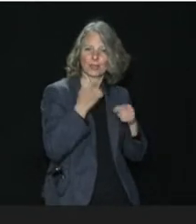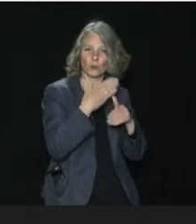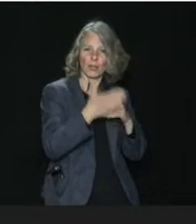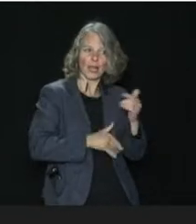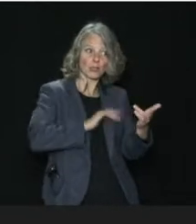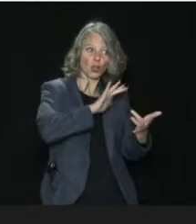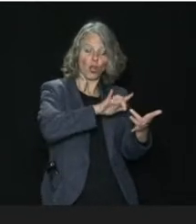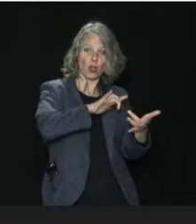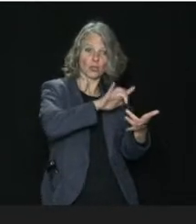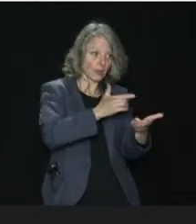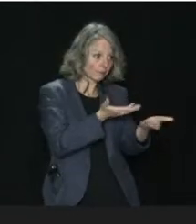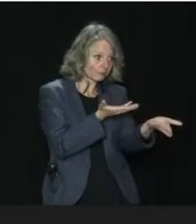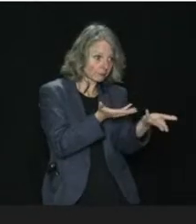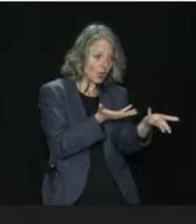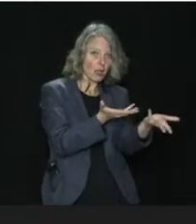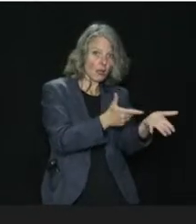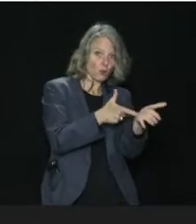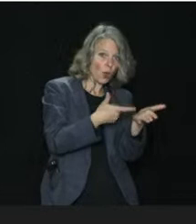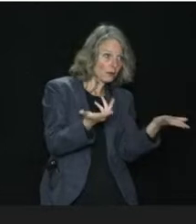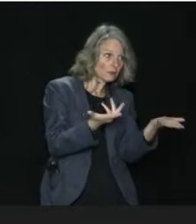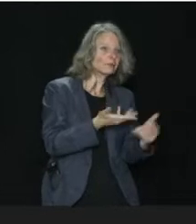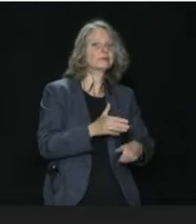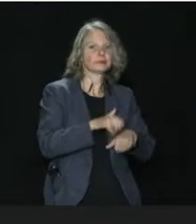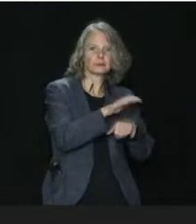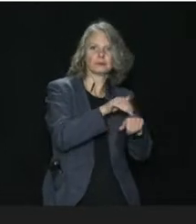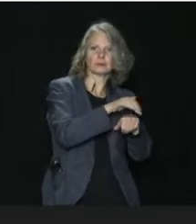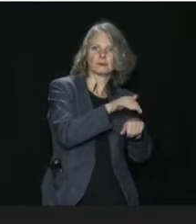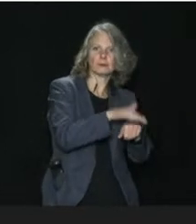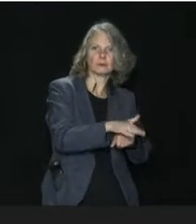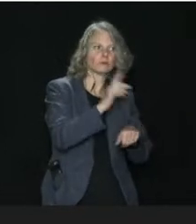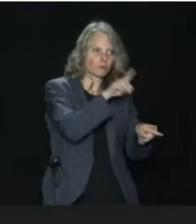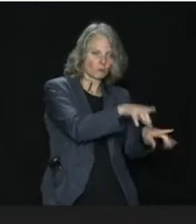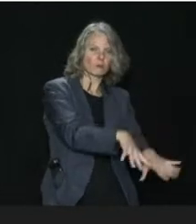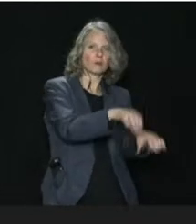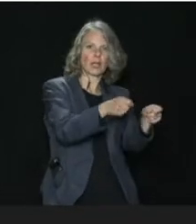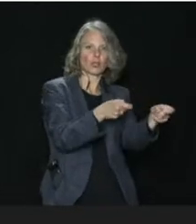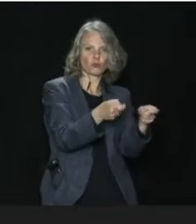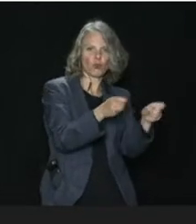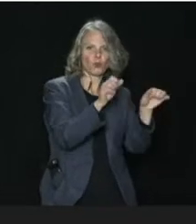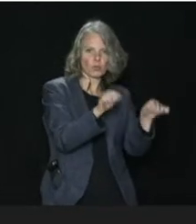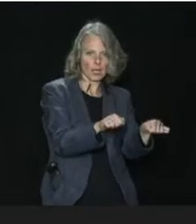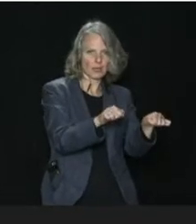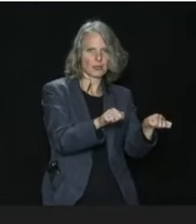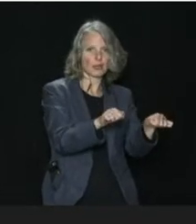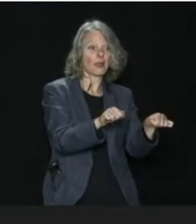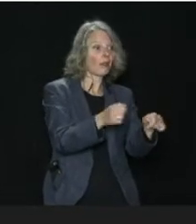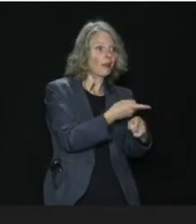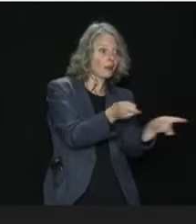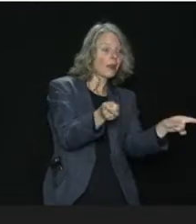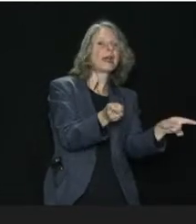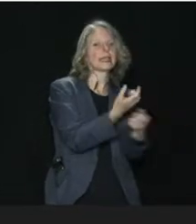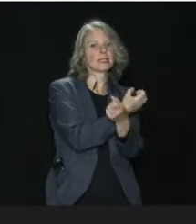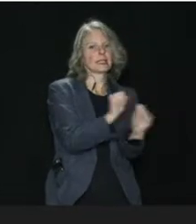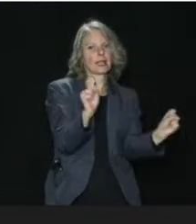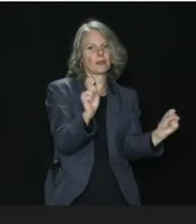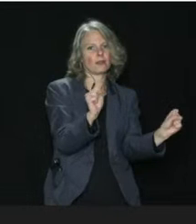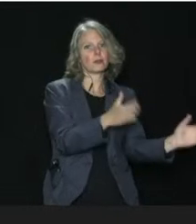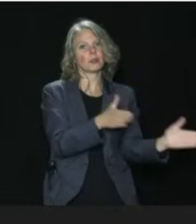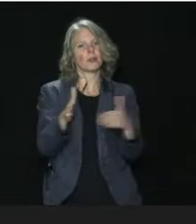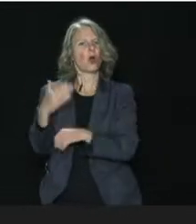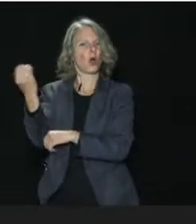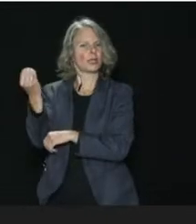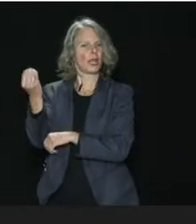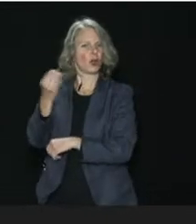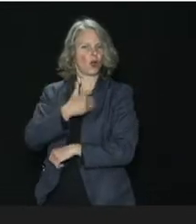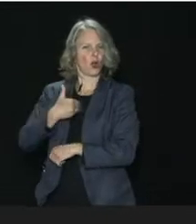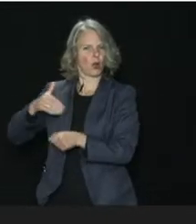offering whatever help they need to get the situation under control and keep Albertans safe. For the GTA, the